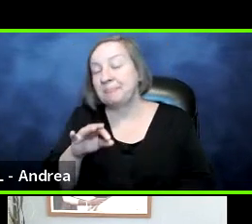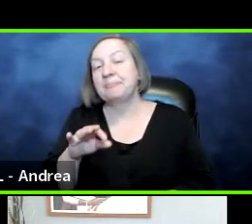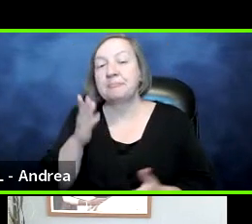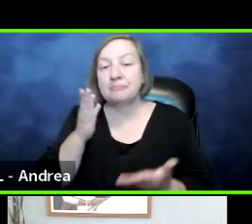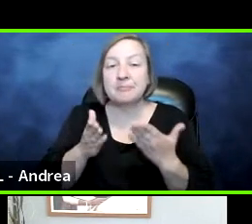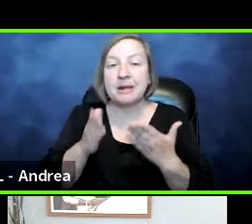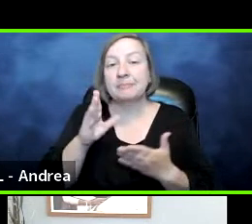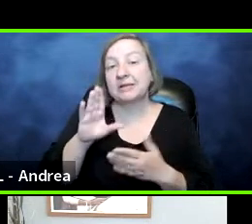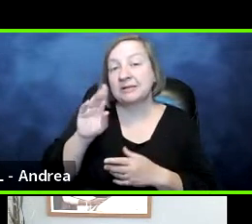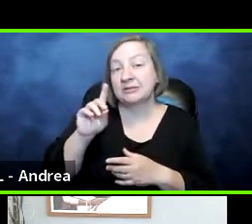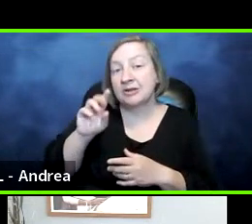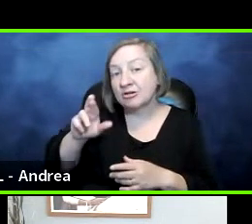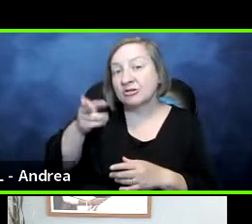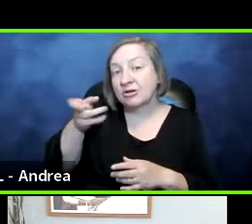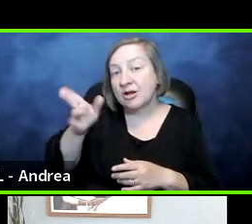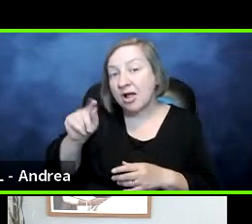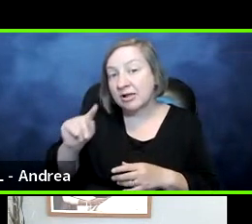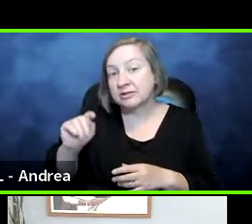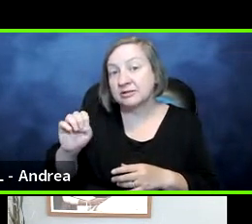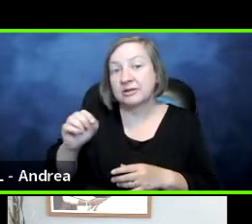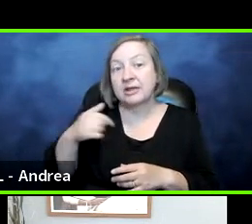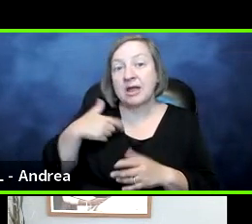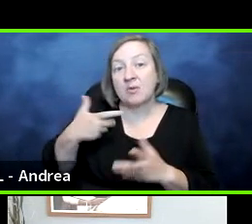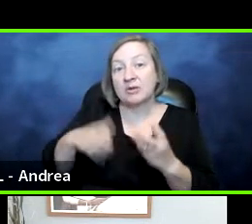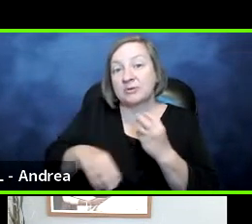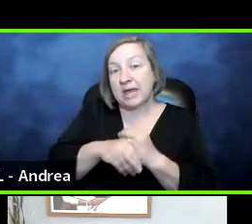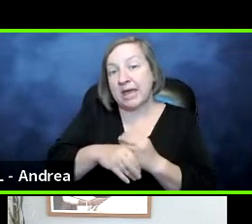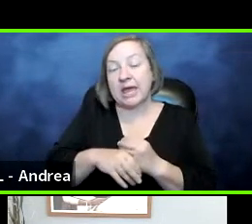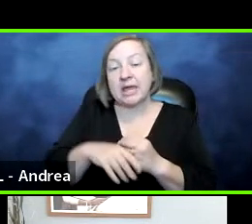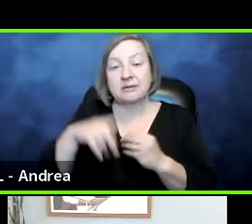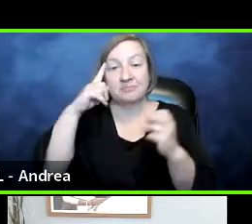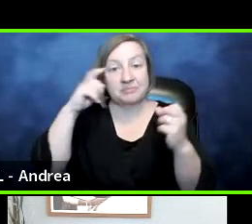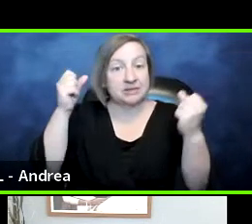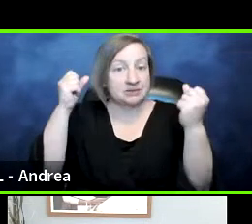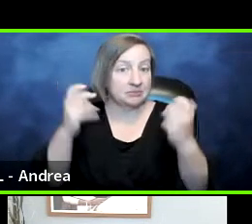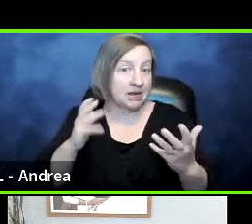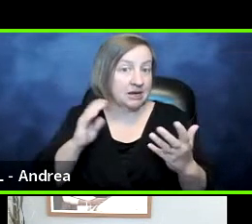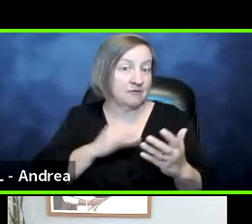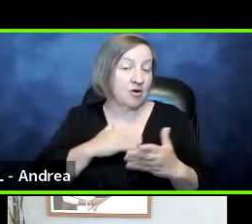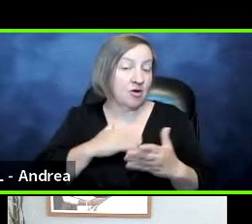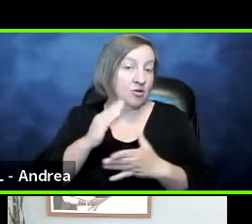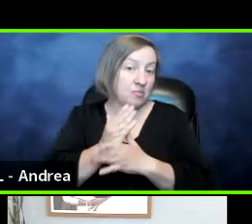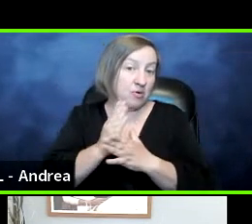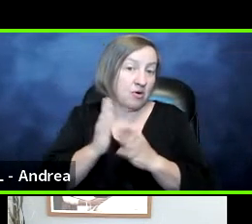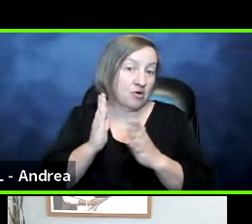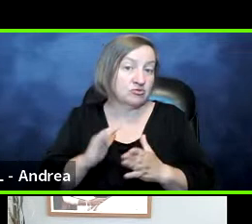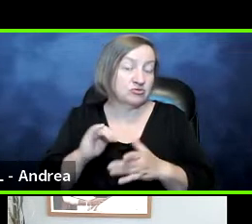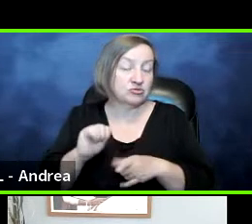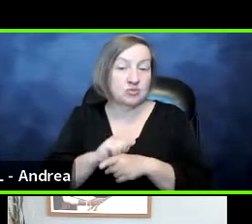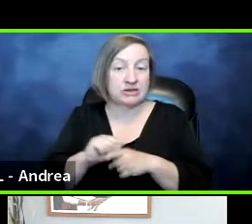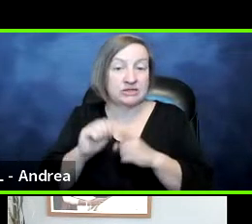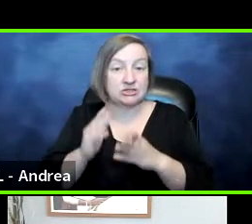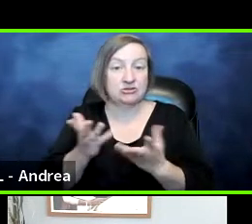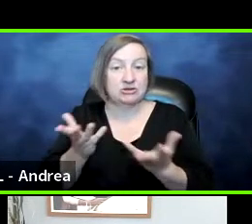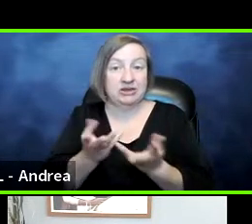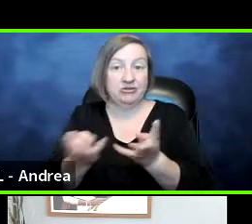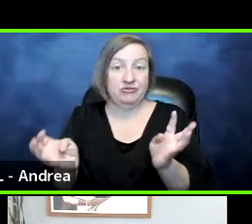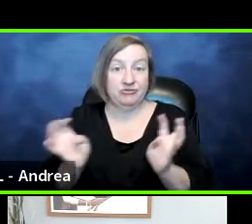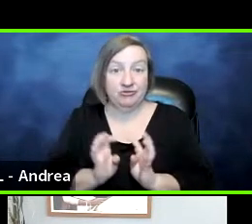Hunt, I might just add, particularly since we do have so many of our partner practitioners around the table,